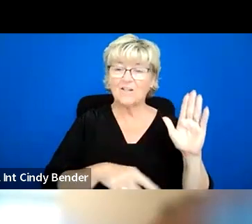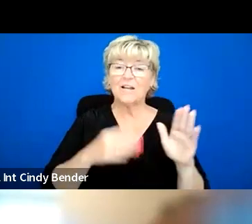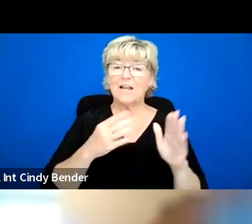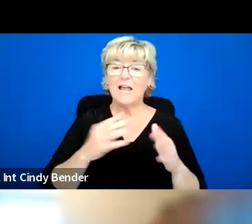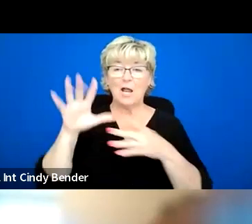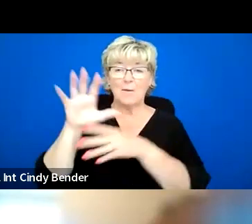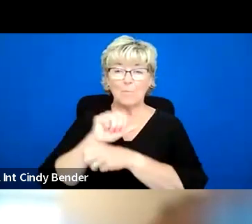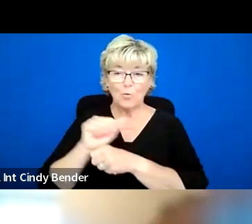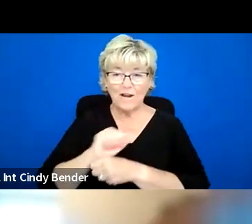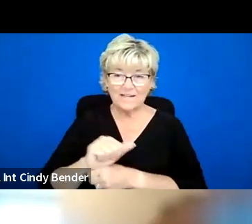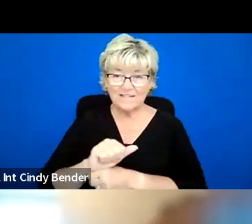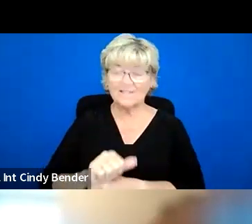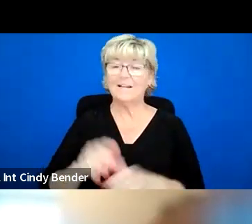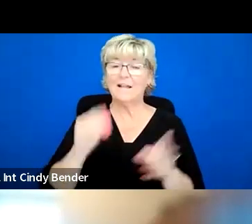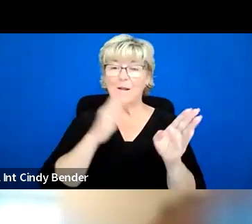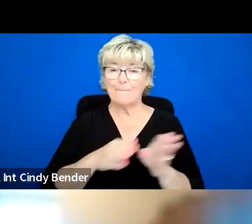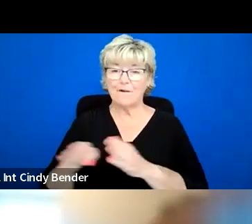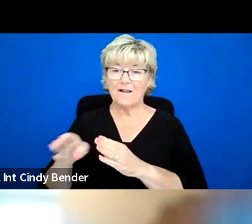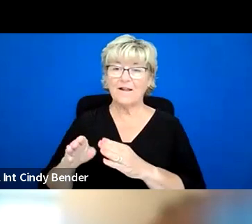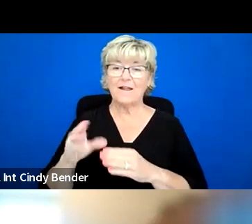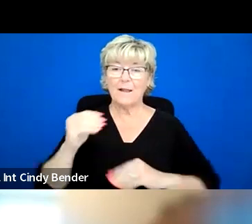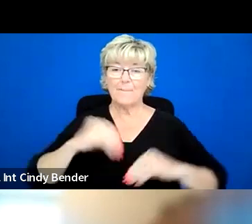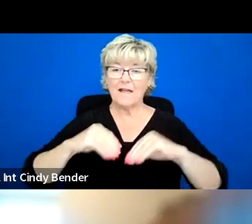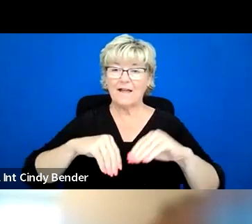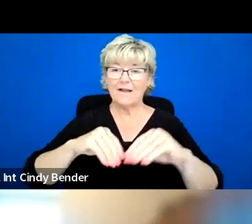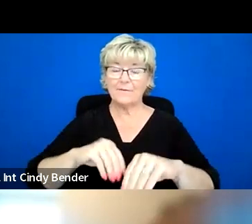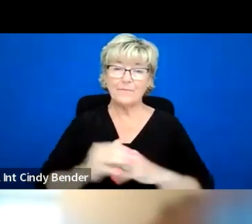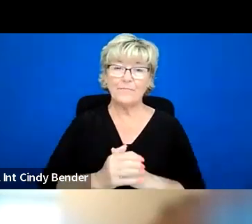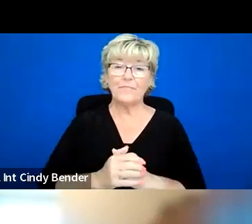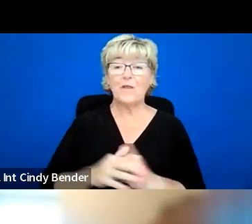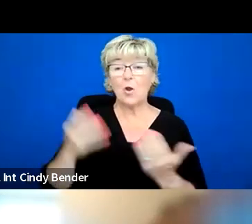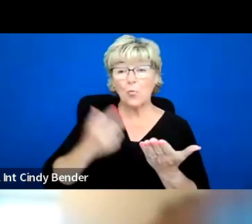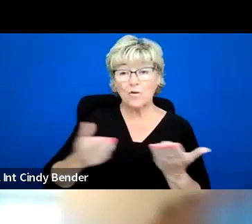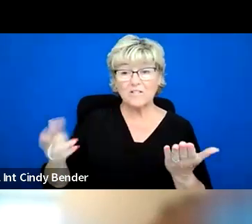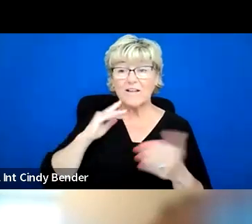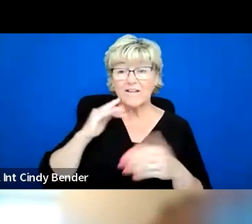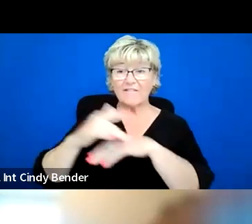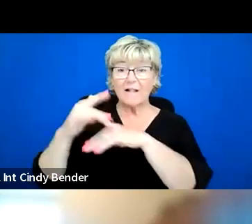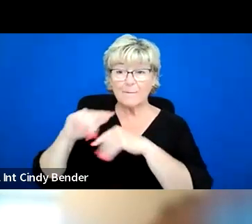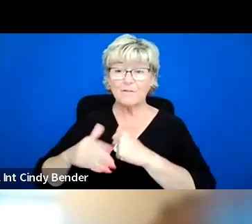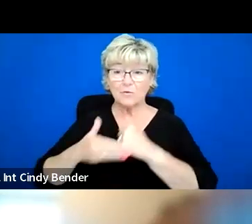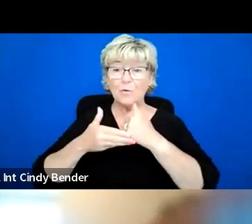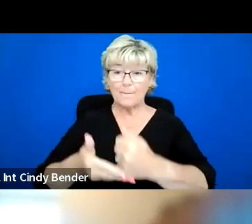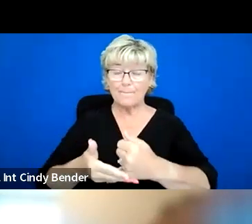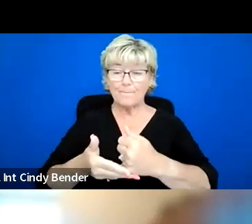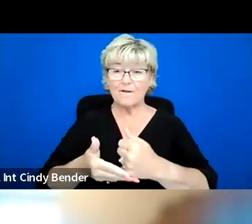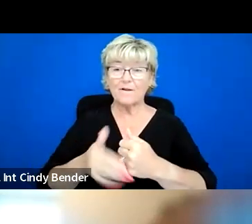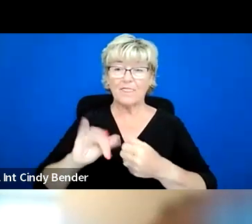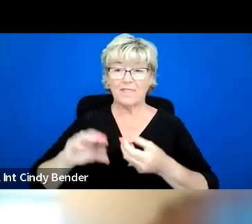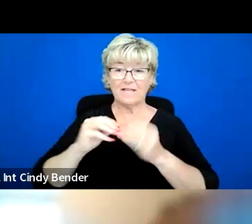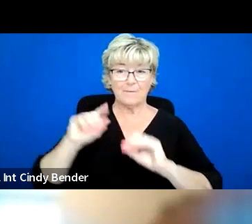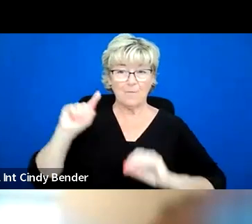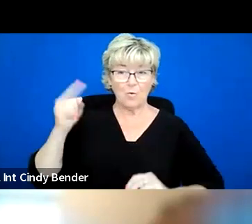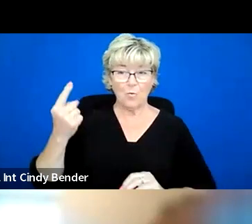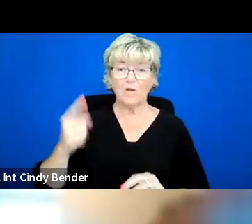that list. You need to have a plan and a pack. There are resources out there to help you. And that is the number one thing,